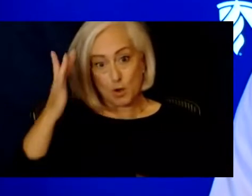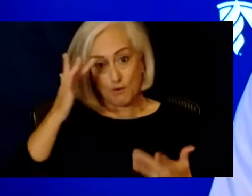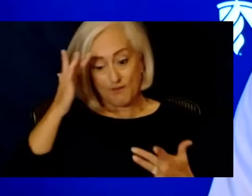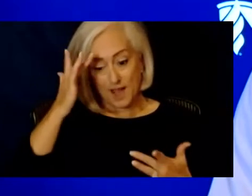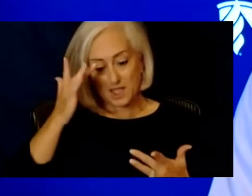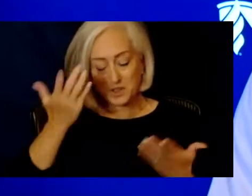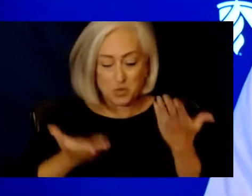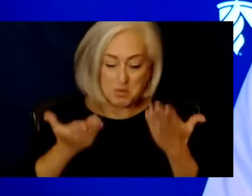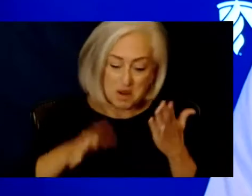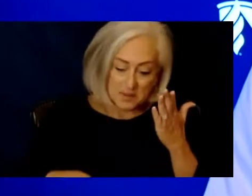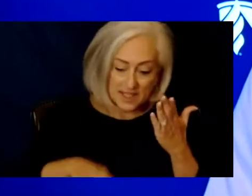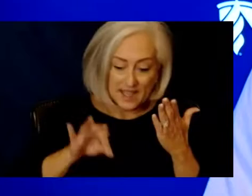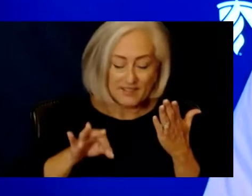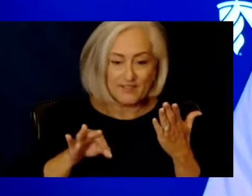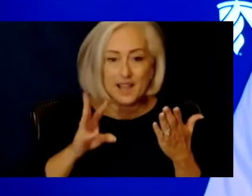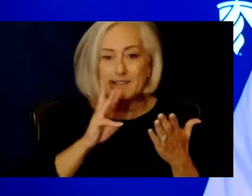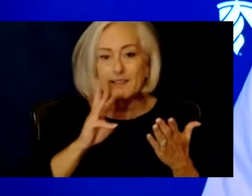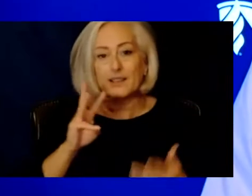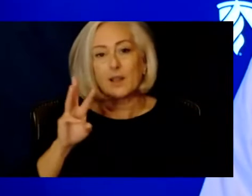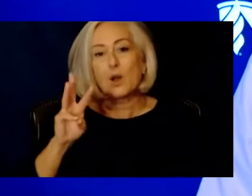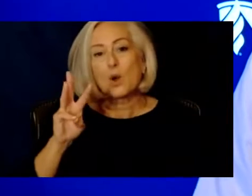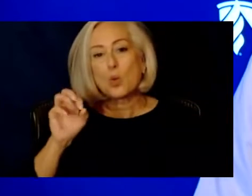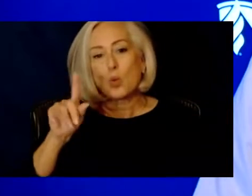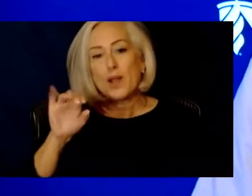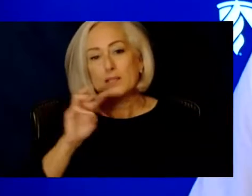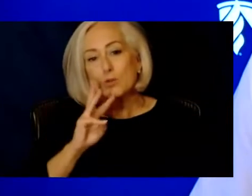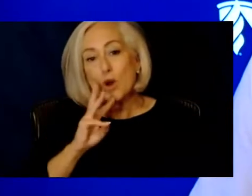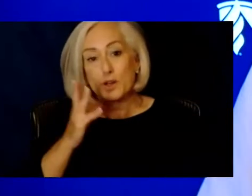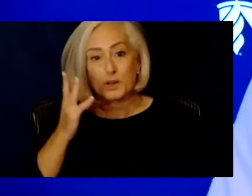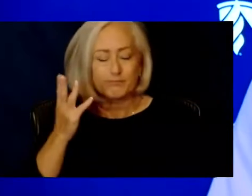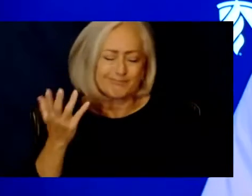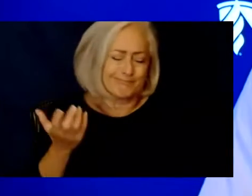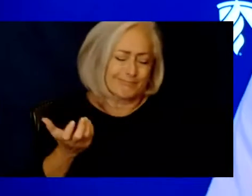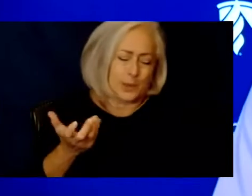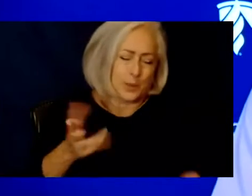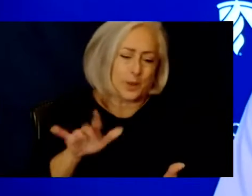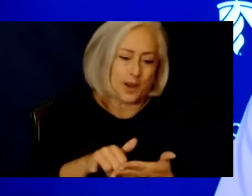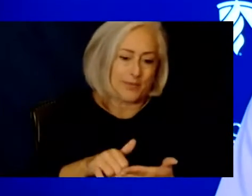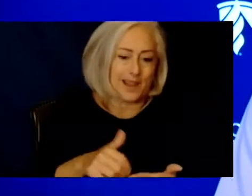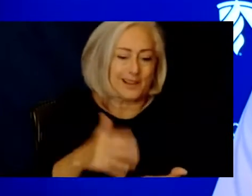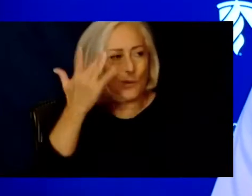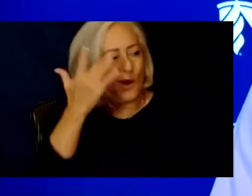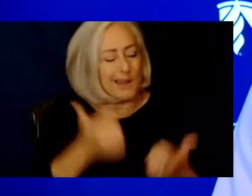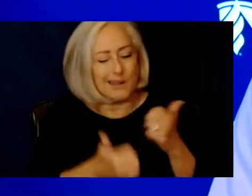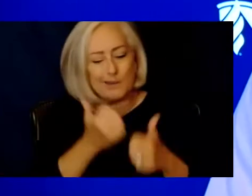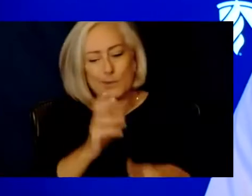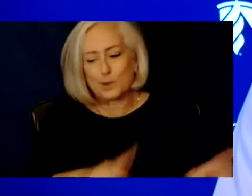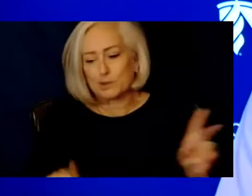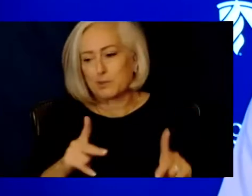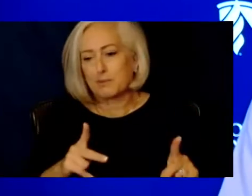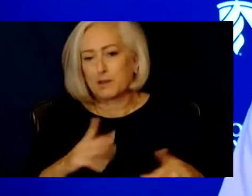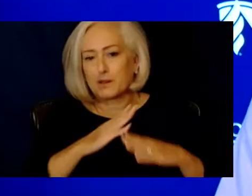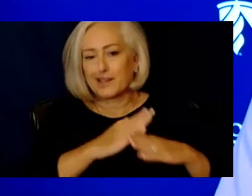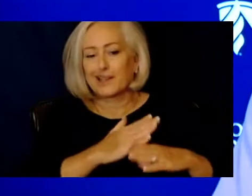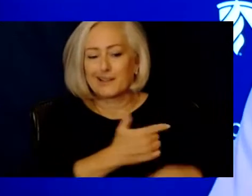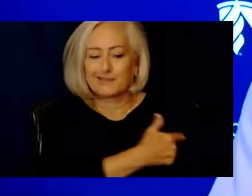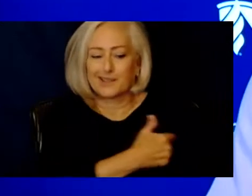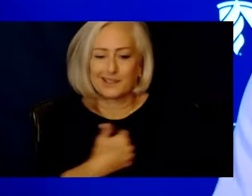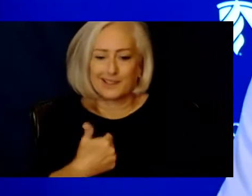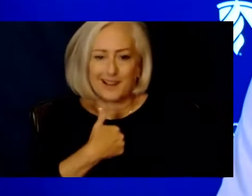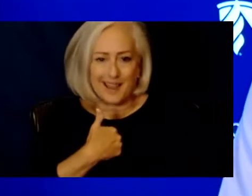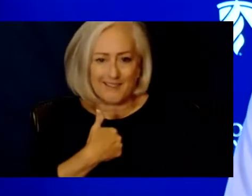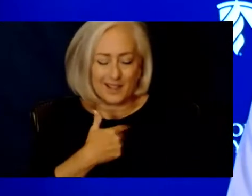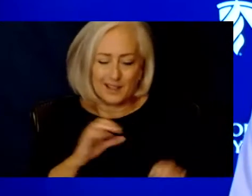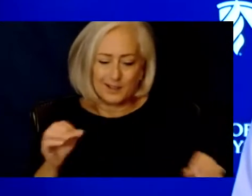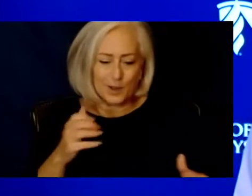we don't want to do that. Why? Because most people are vaccinated against it. It's not causing any disease or any problems. This looks